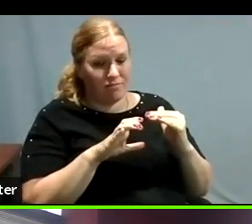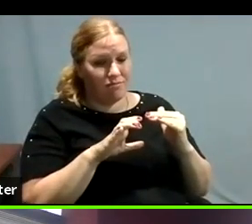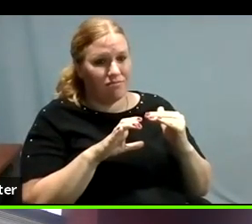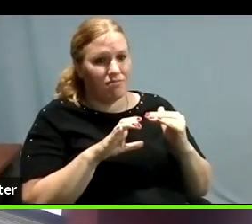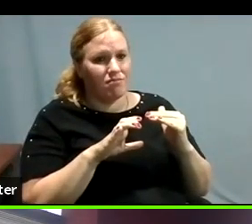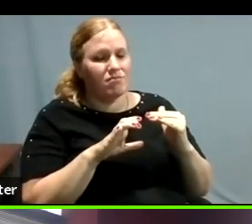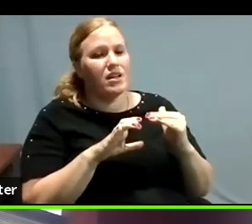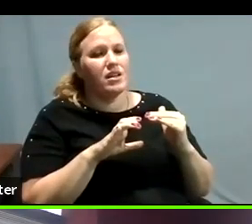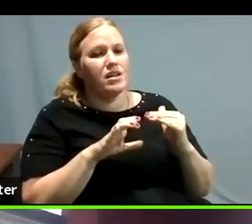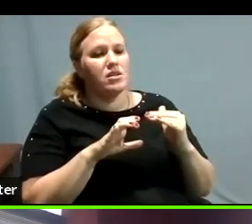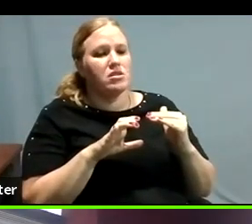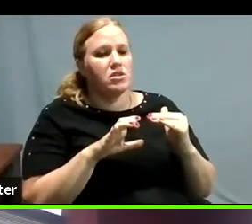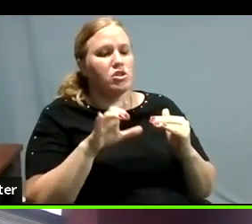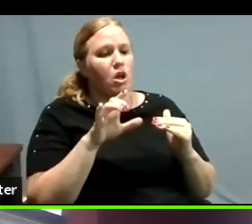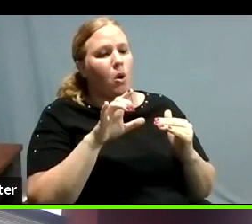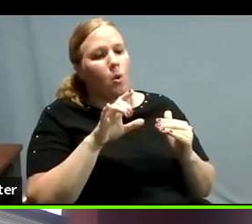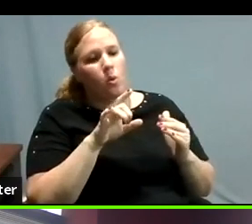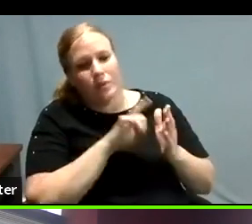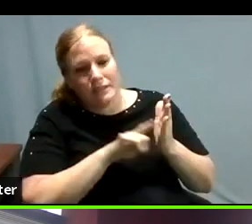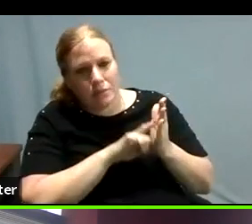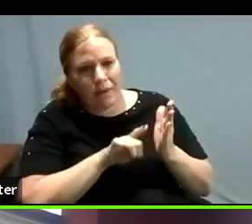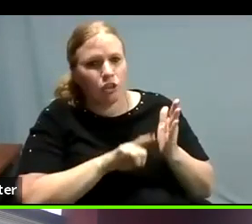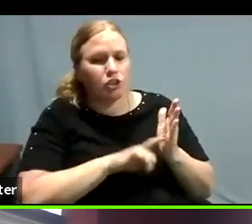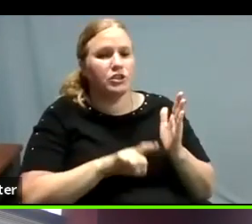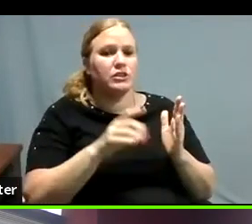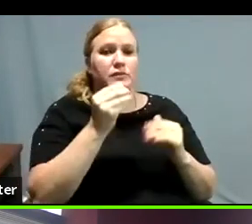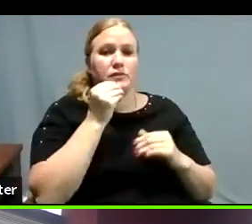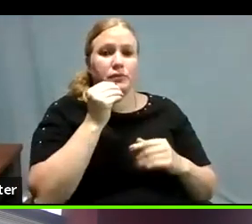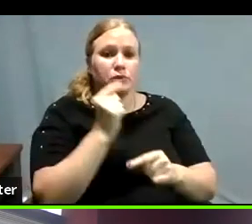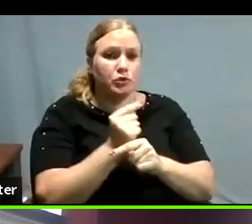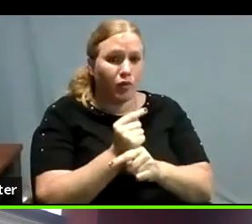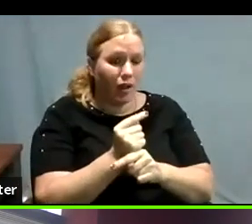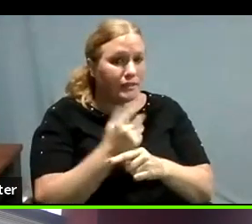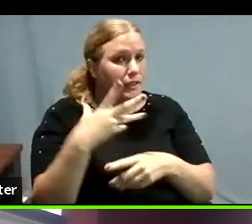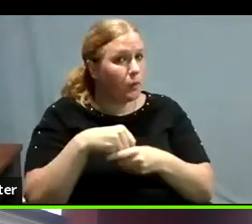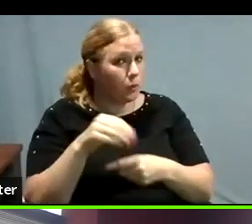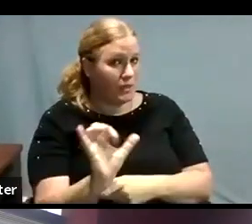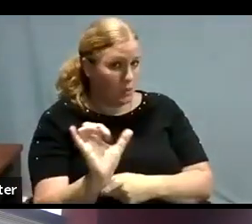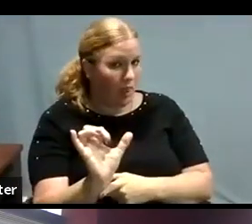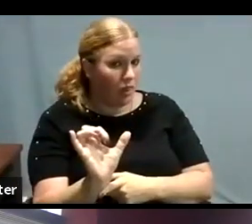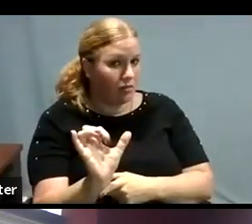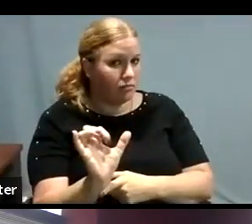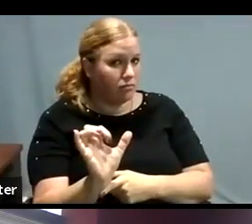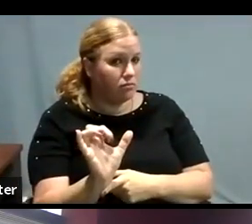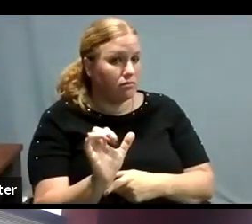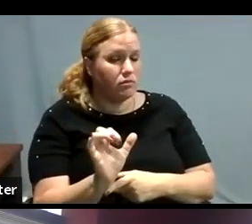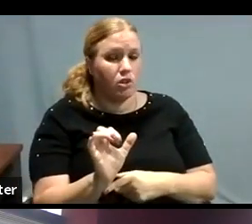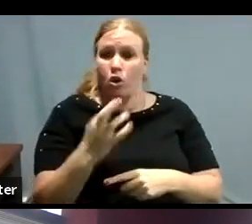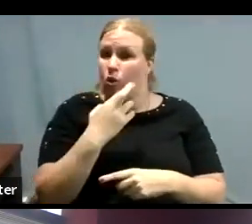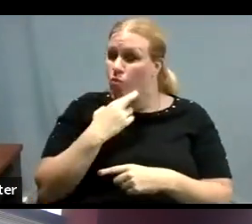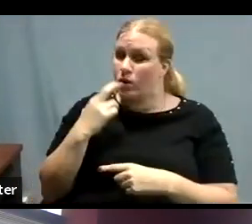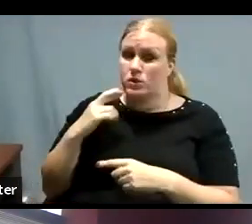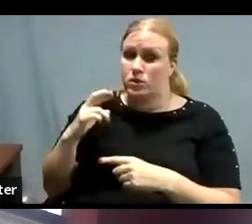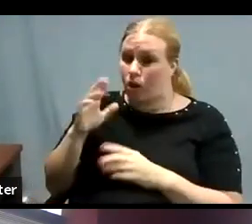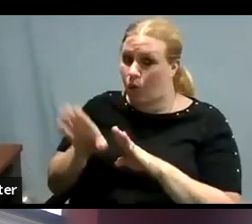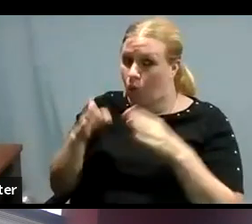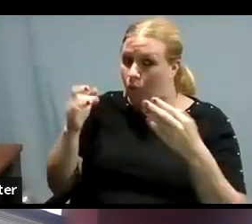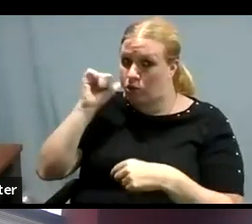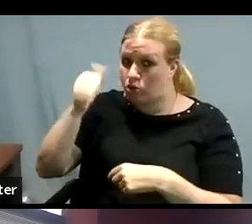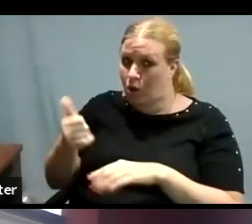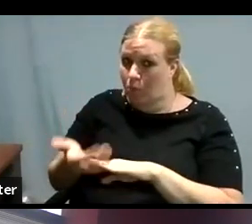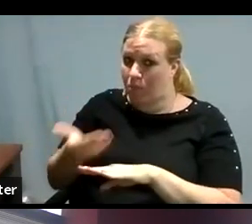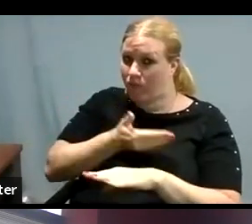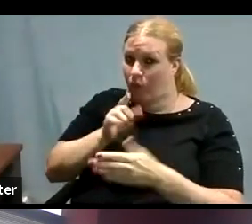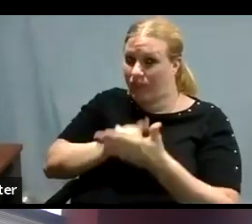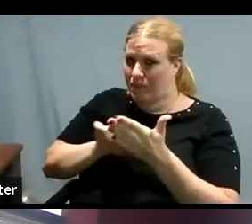so we will be phasing in our inspections and including our food trucks as well. So can restaurants open tomorrow before they've been inspected?